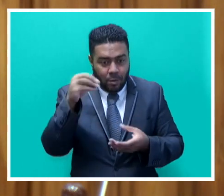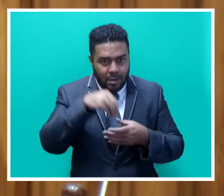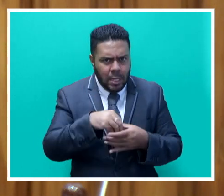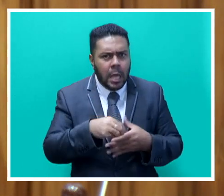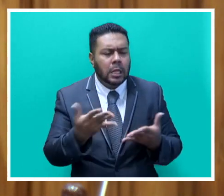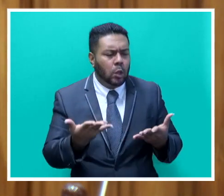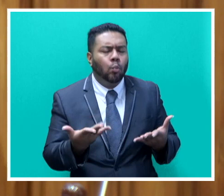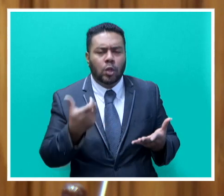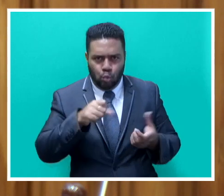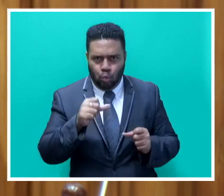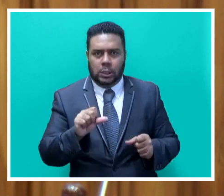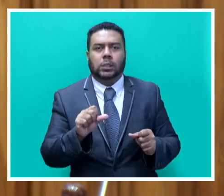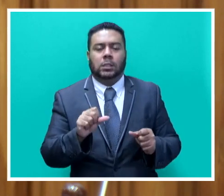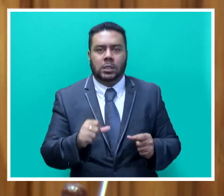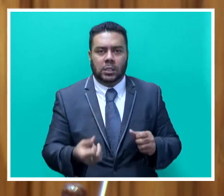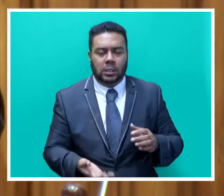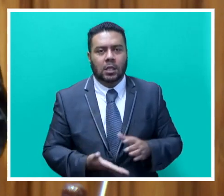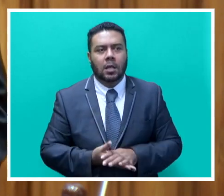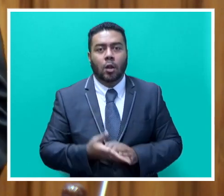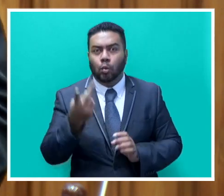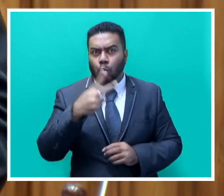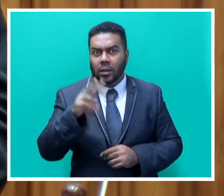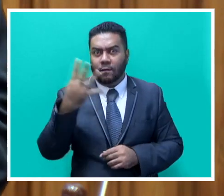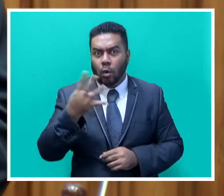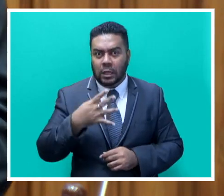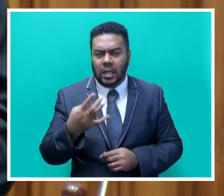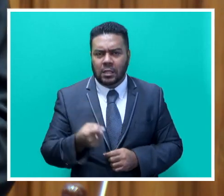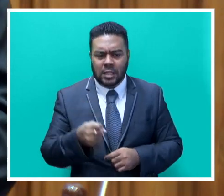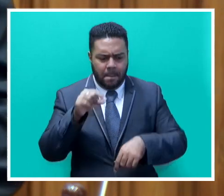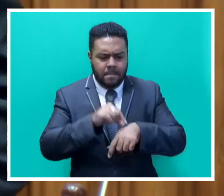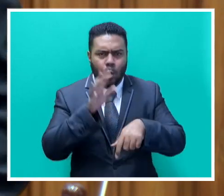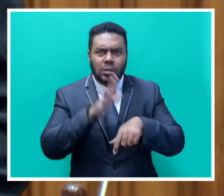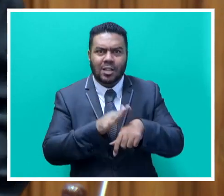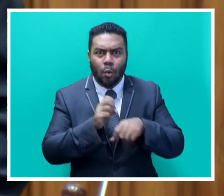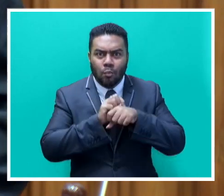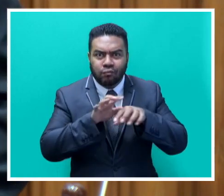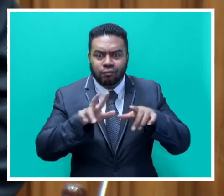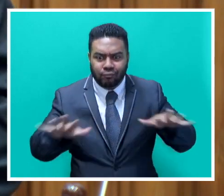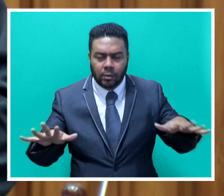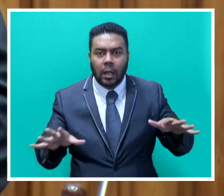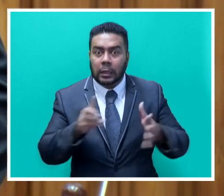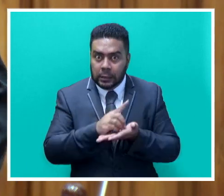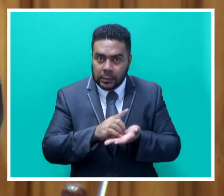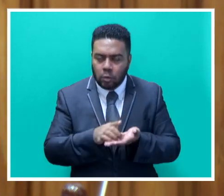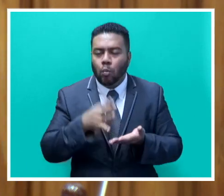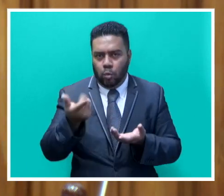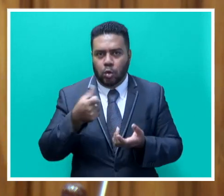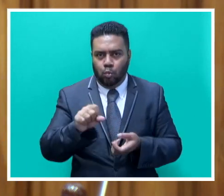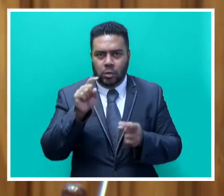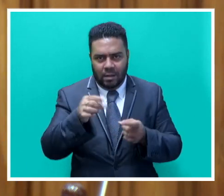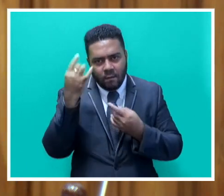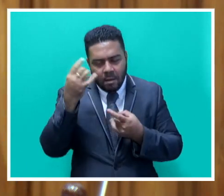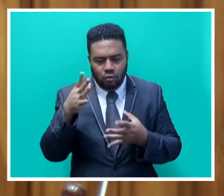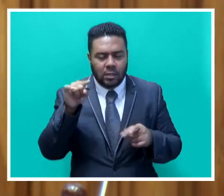in 2013-2014 with 15,000 cases. There's literature available, including WHO and CDC, and